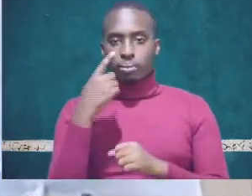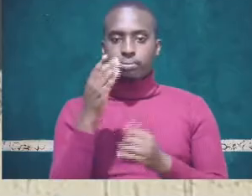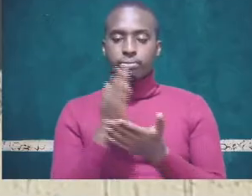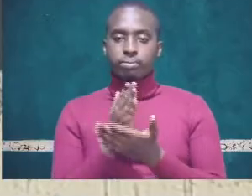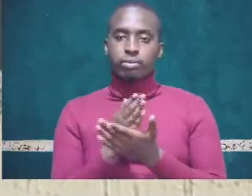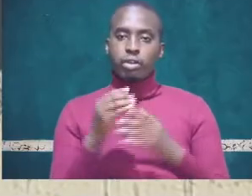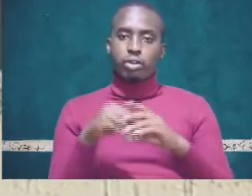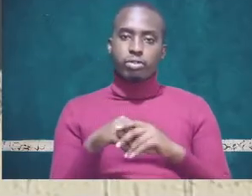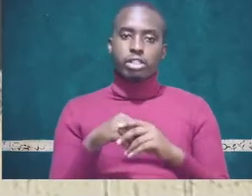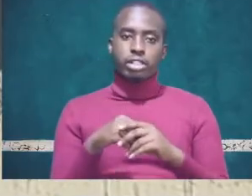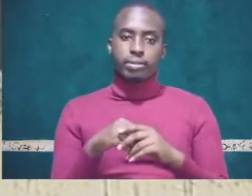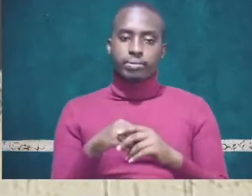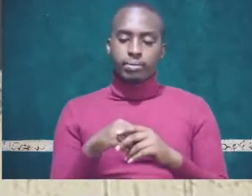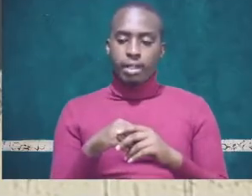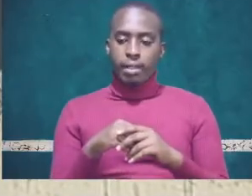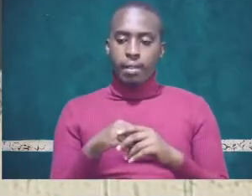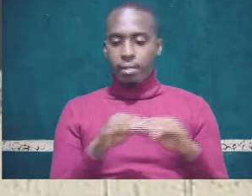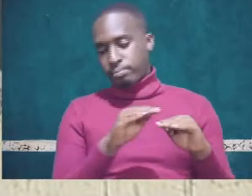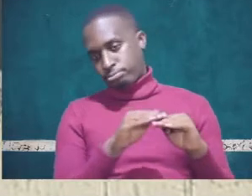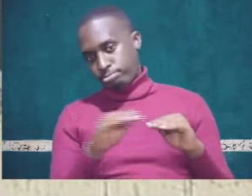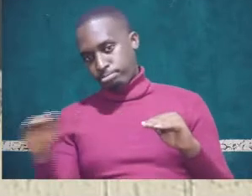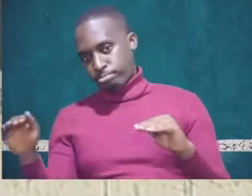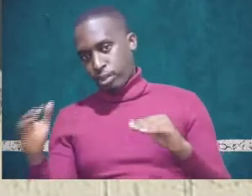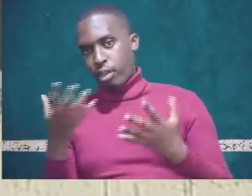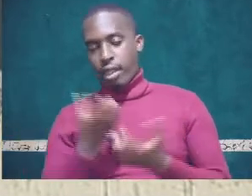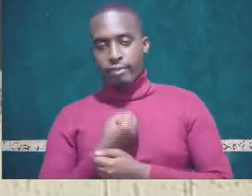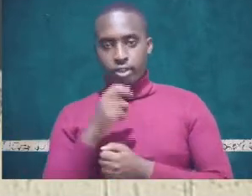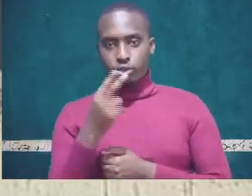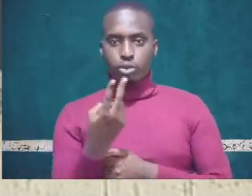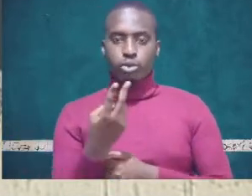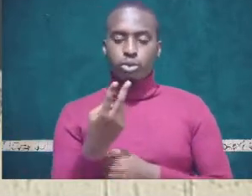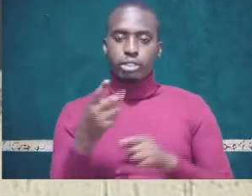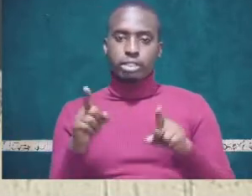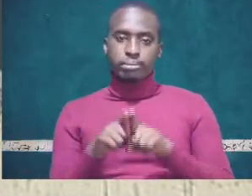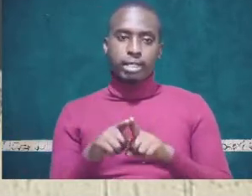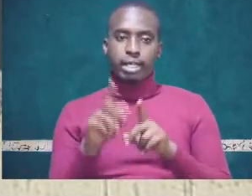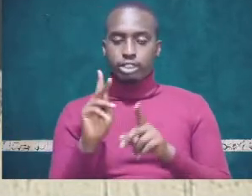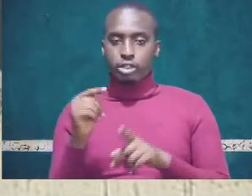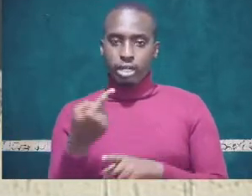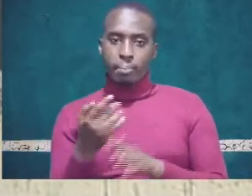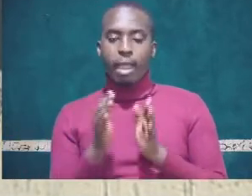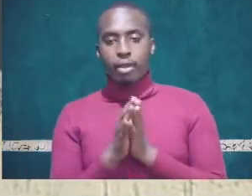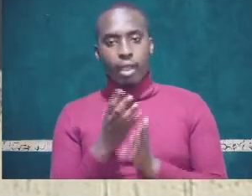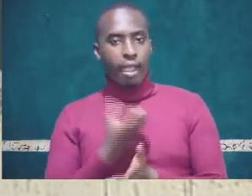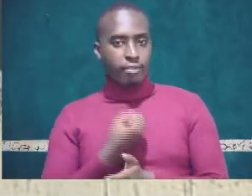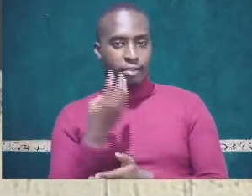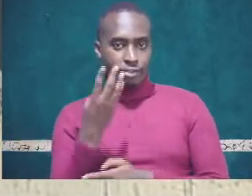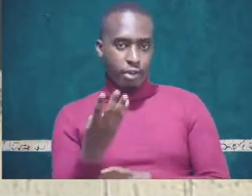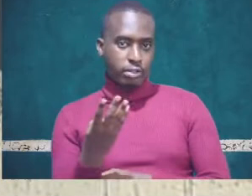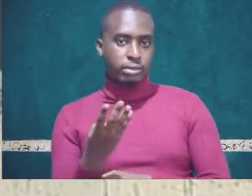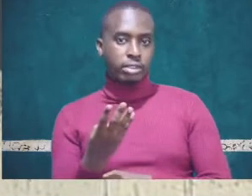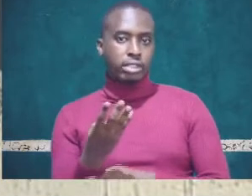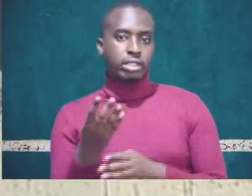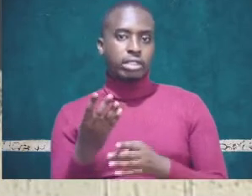this x-axis, we have 2 units of the commodity. We have 4 units of the